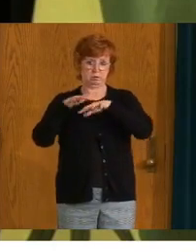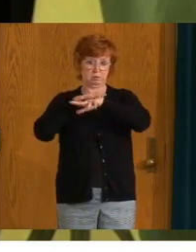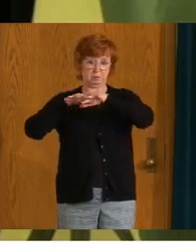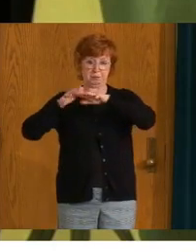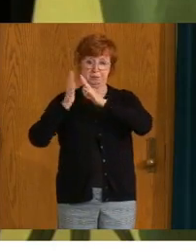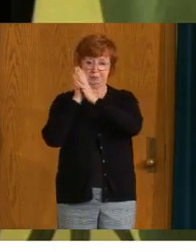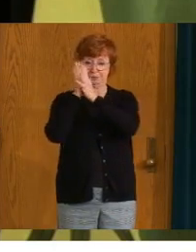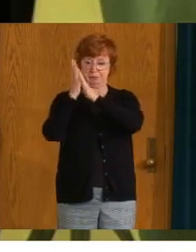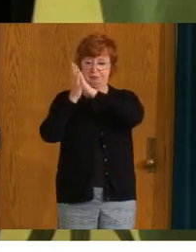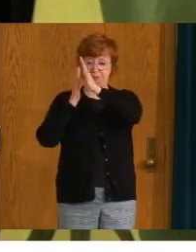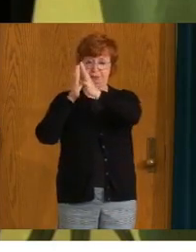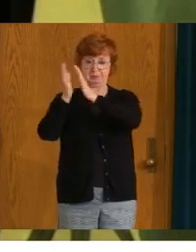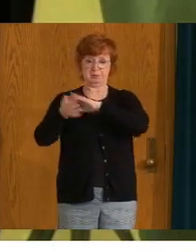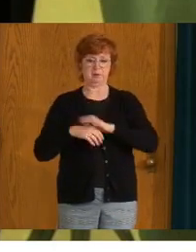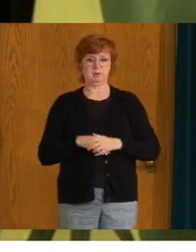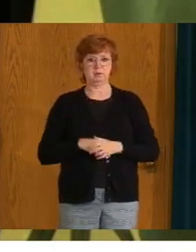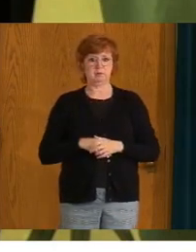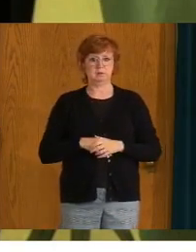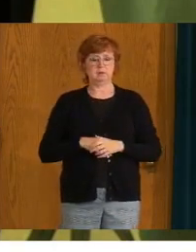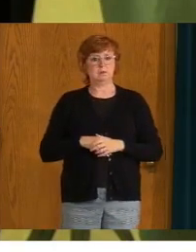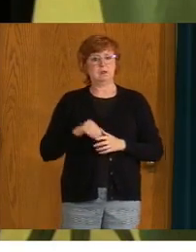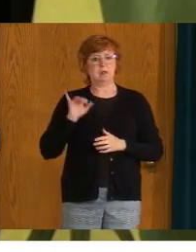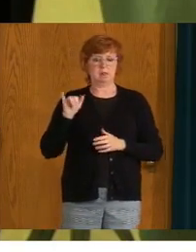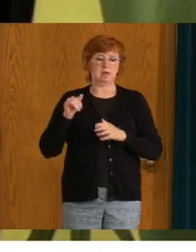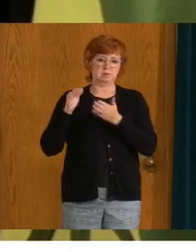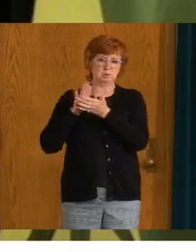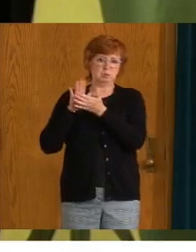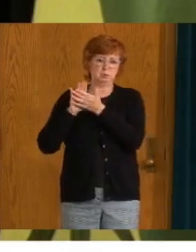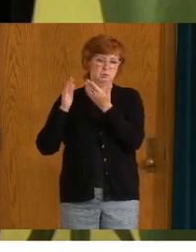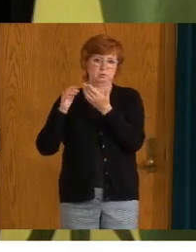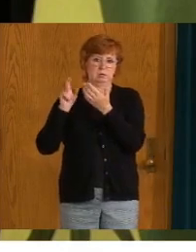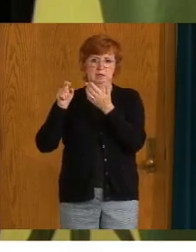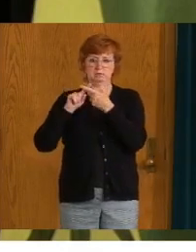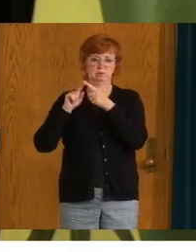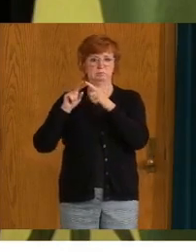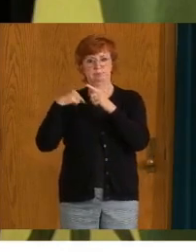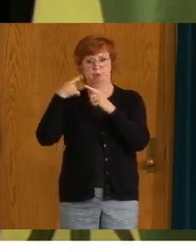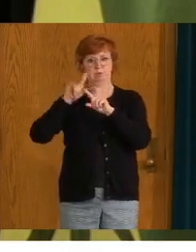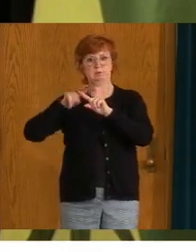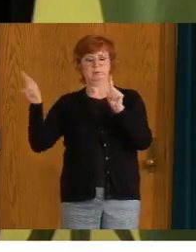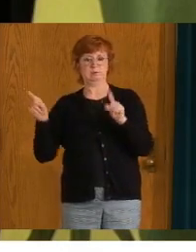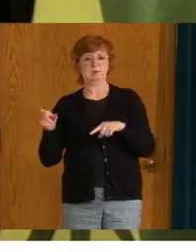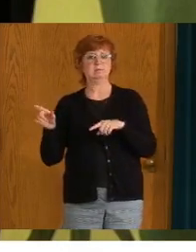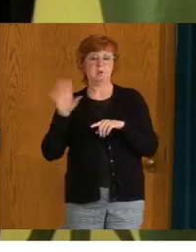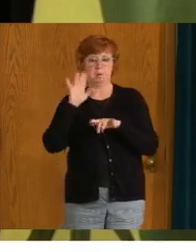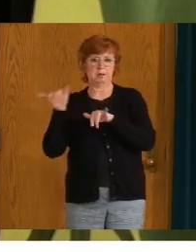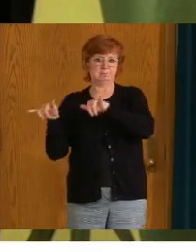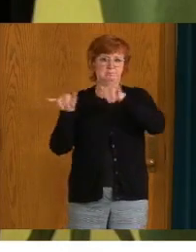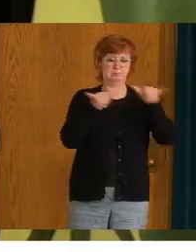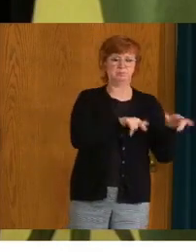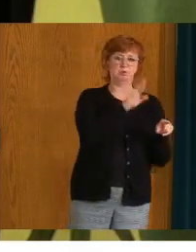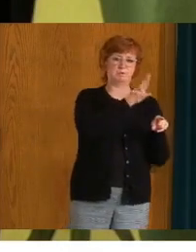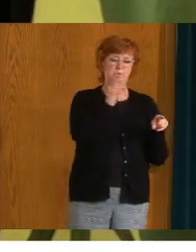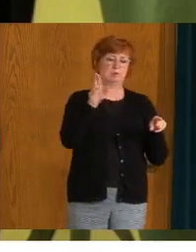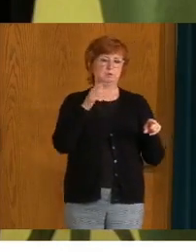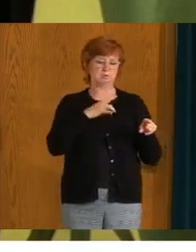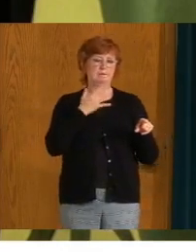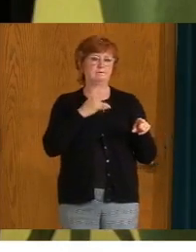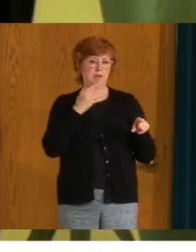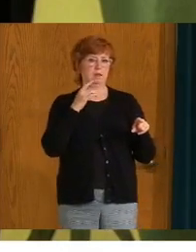there. That environment has changed, and I expect some of those changes will be extended at least for the